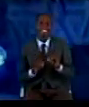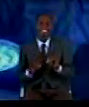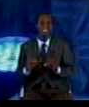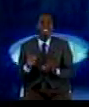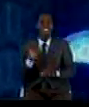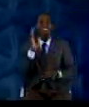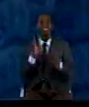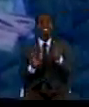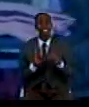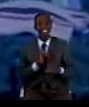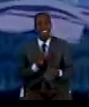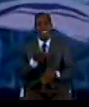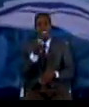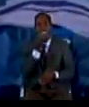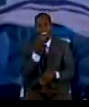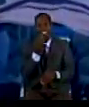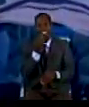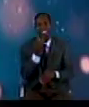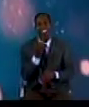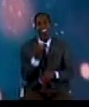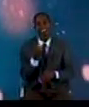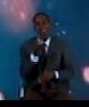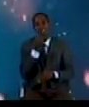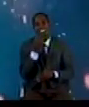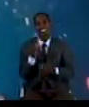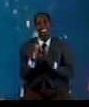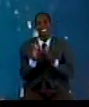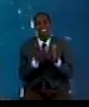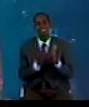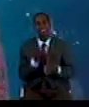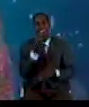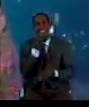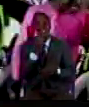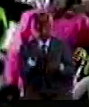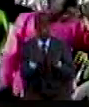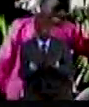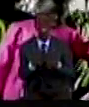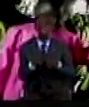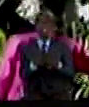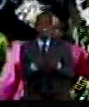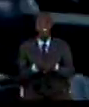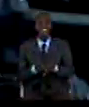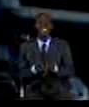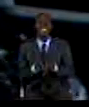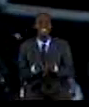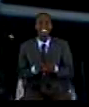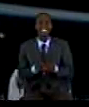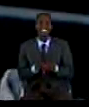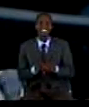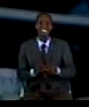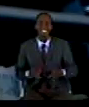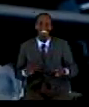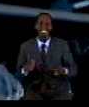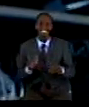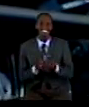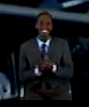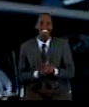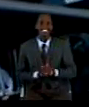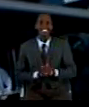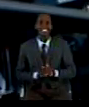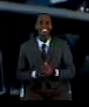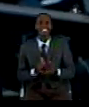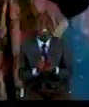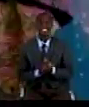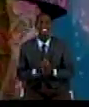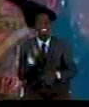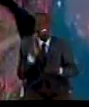Oh. I say, if I jump, a girl, Jesus, jump, a girl. Mama.